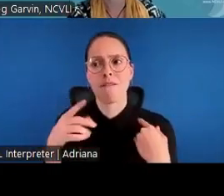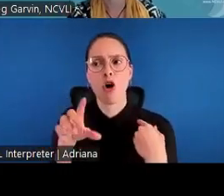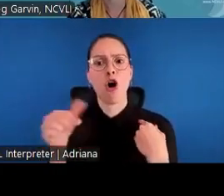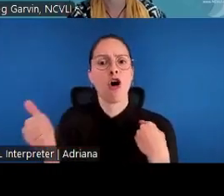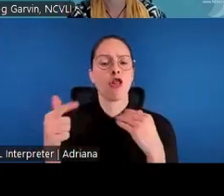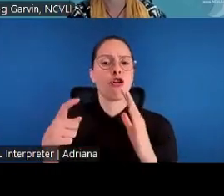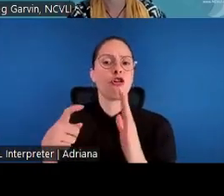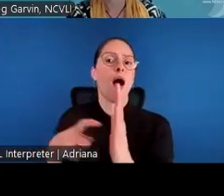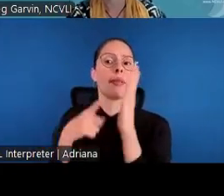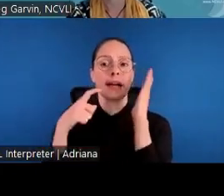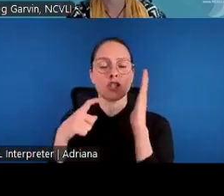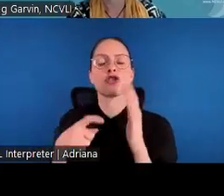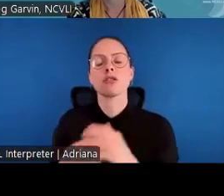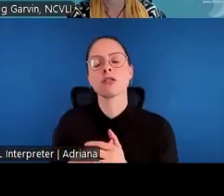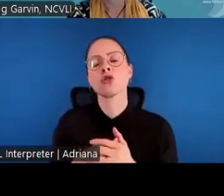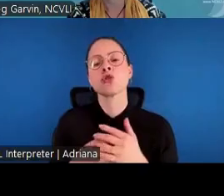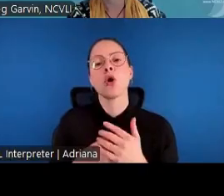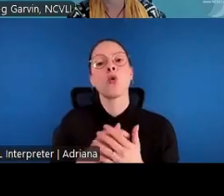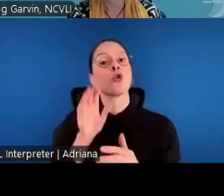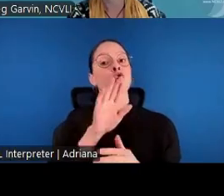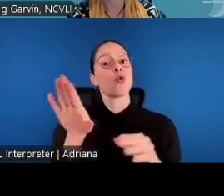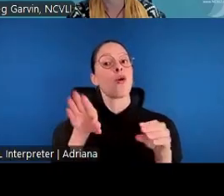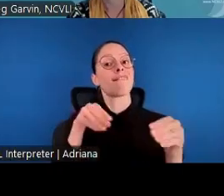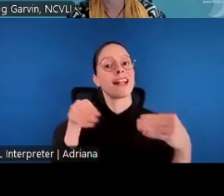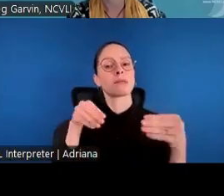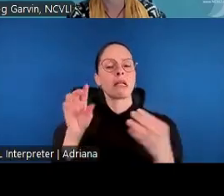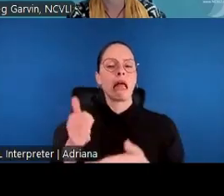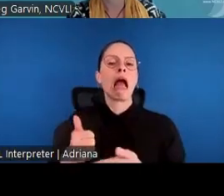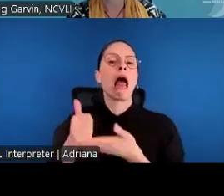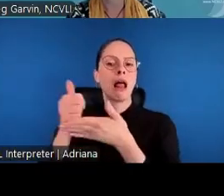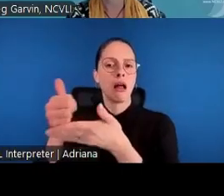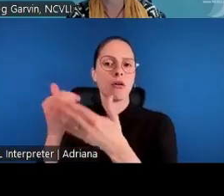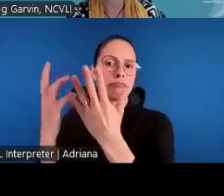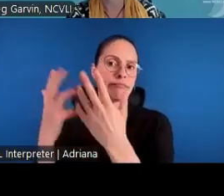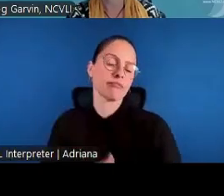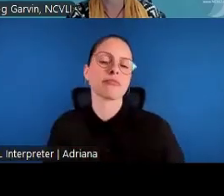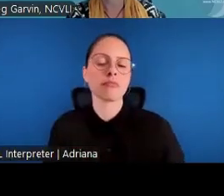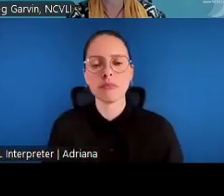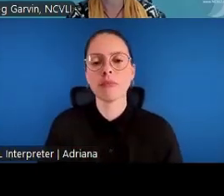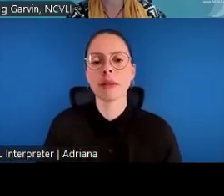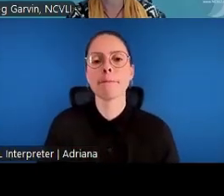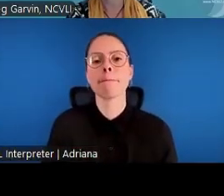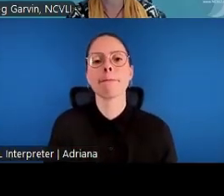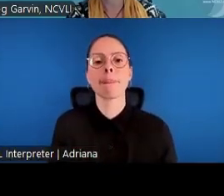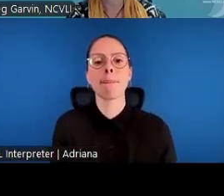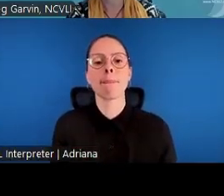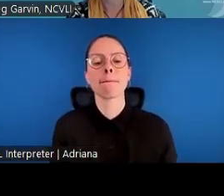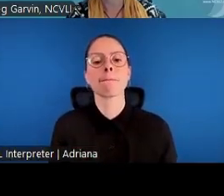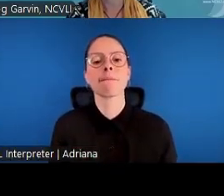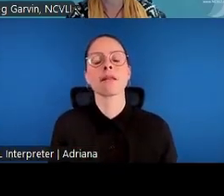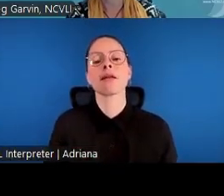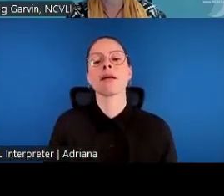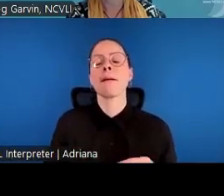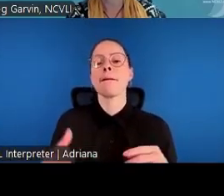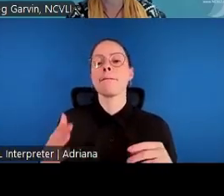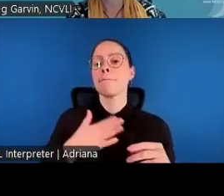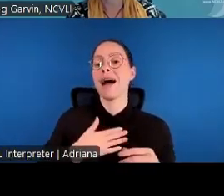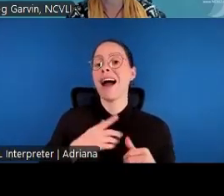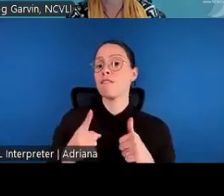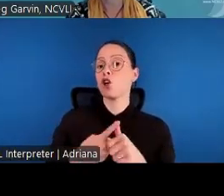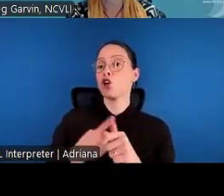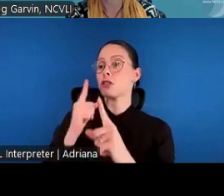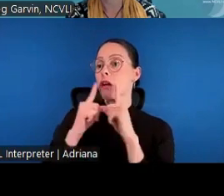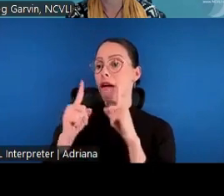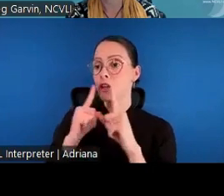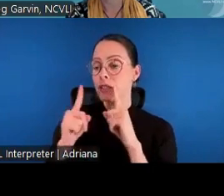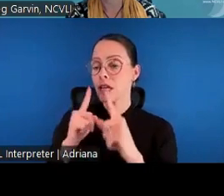being flexible in your availability will help to assist that. And then my first conversation with the prosecutor is one in which